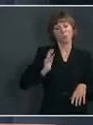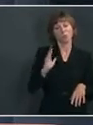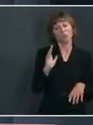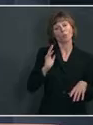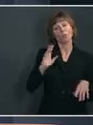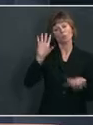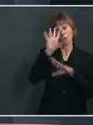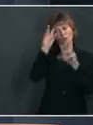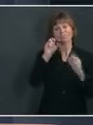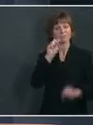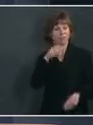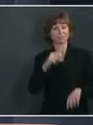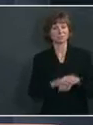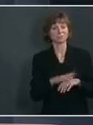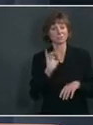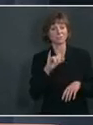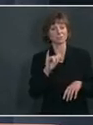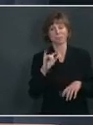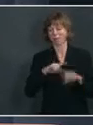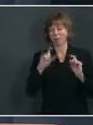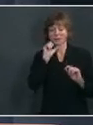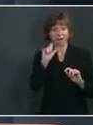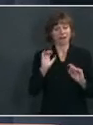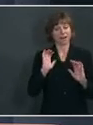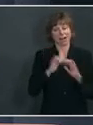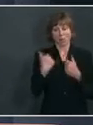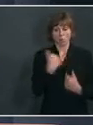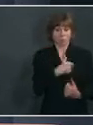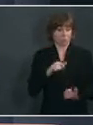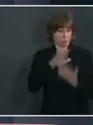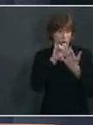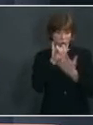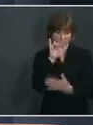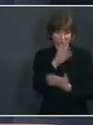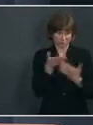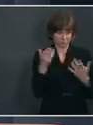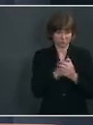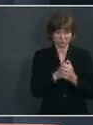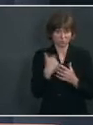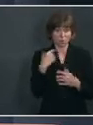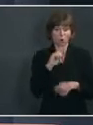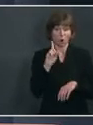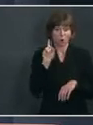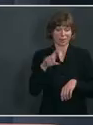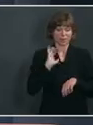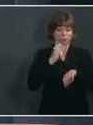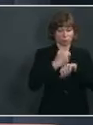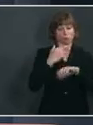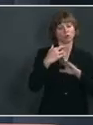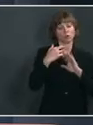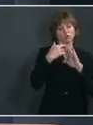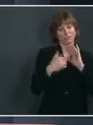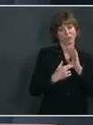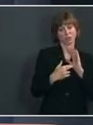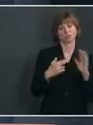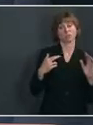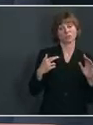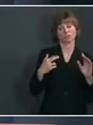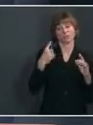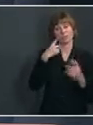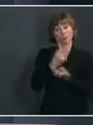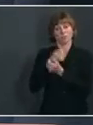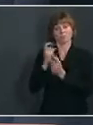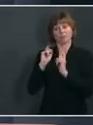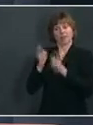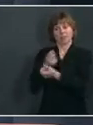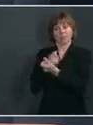not how we approach things. It's about where we need to put restrictions in place to keep the American people safe. I promise, Caitlin, you get the next question. So just to get